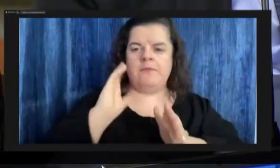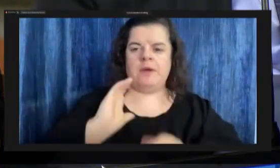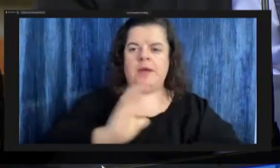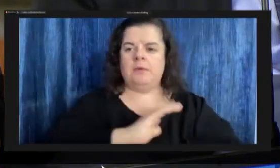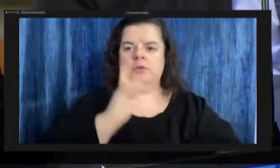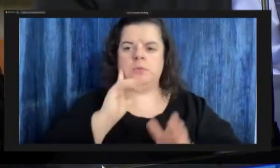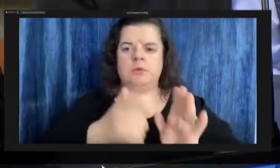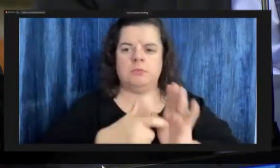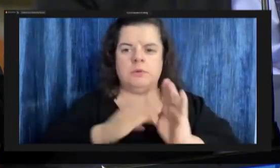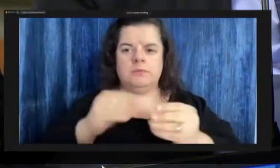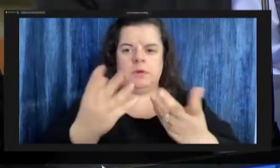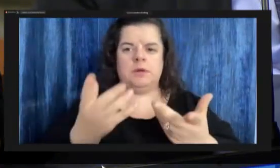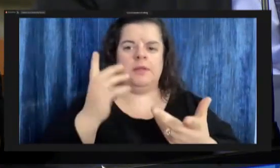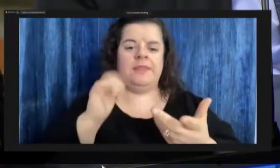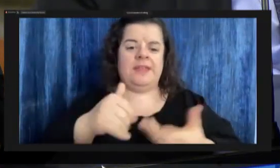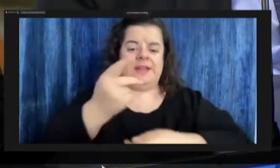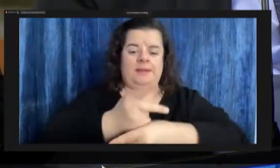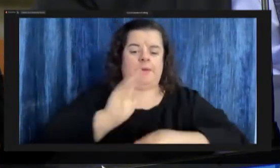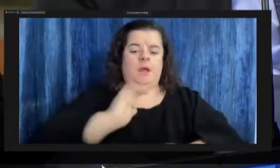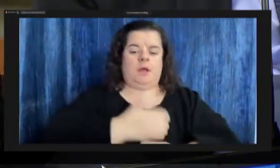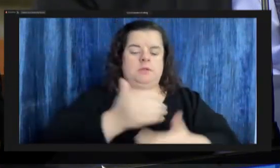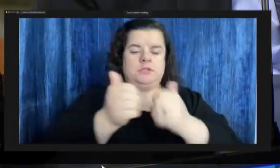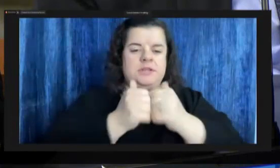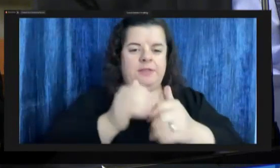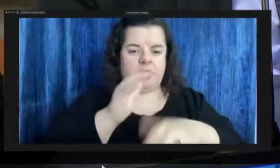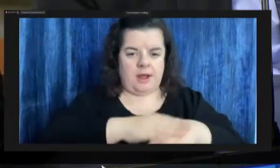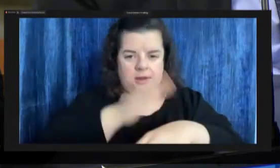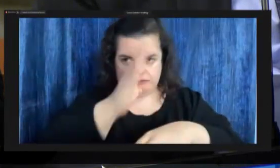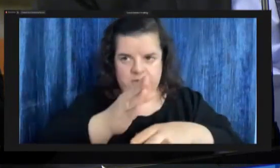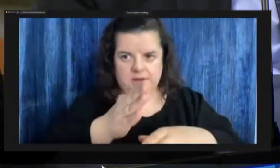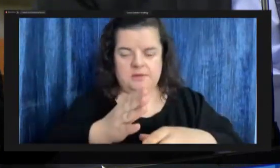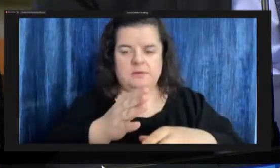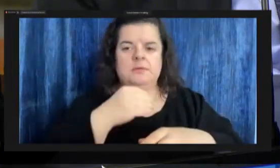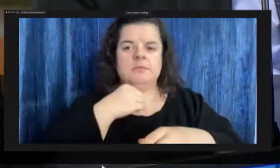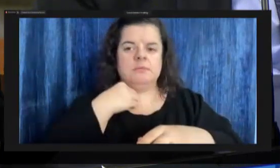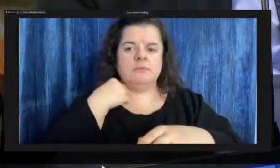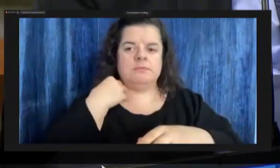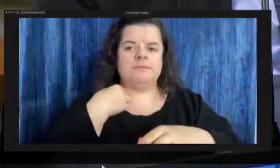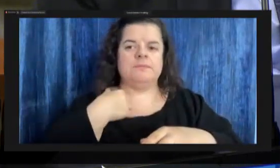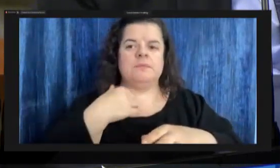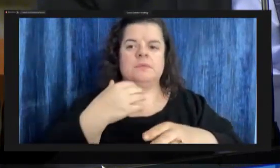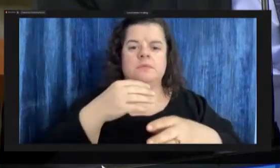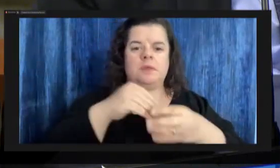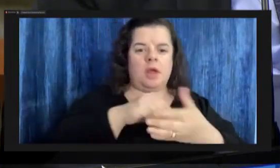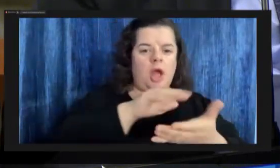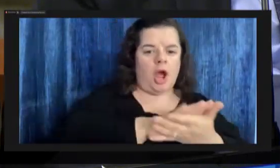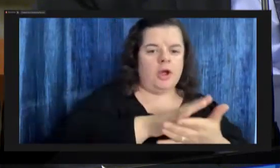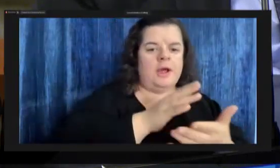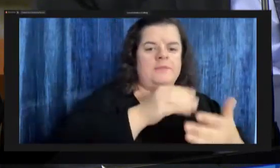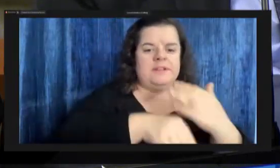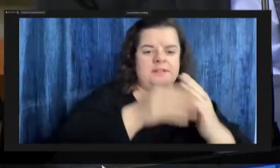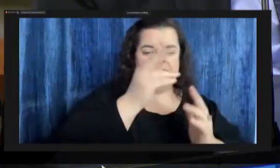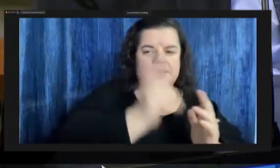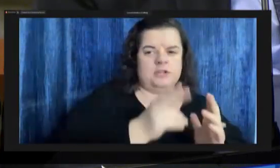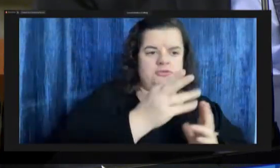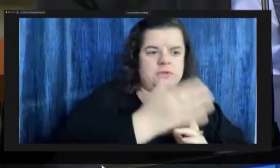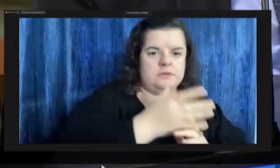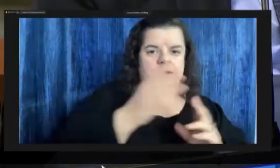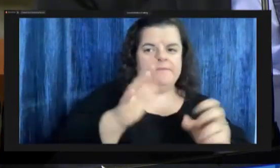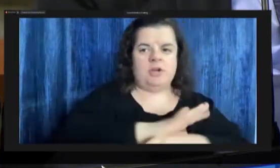They are what keeps us together, on track, archived, and fully functioning.